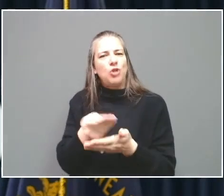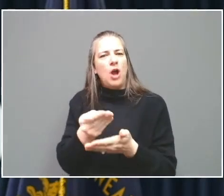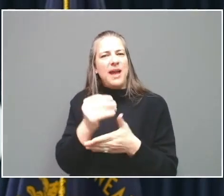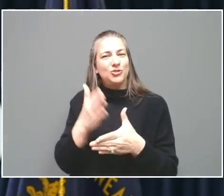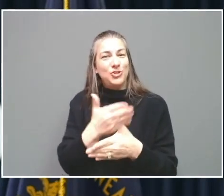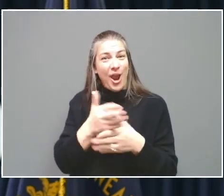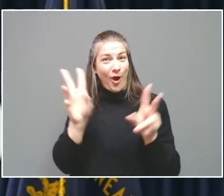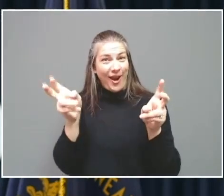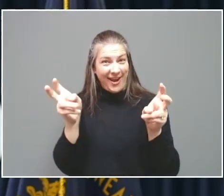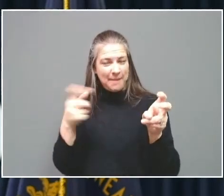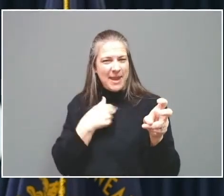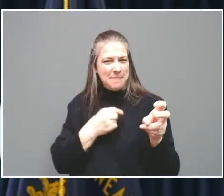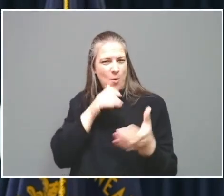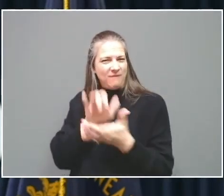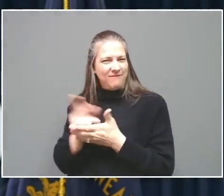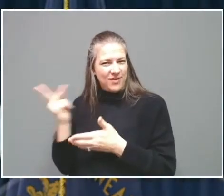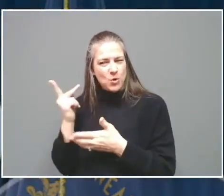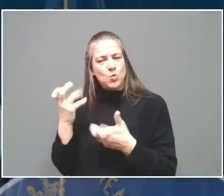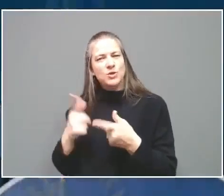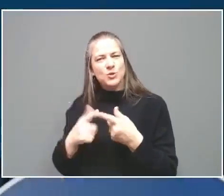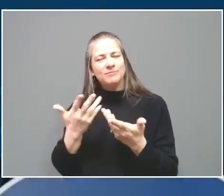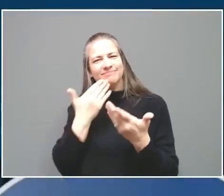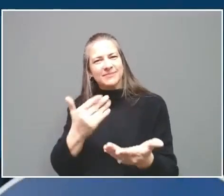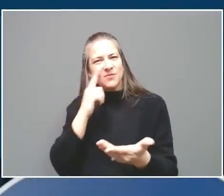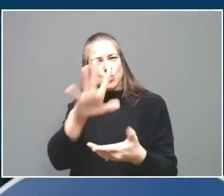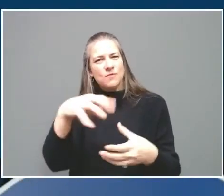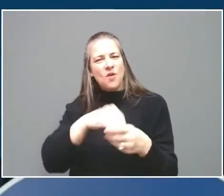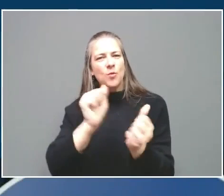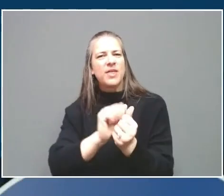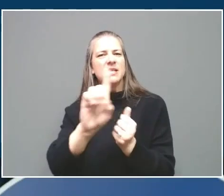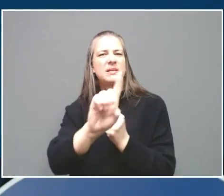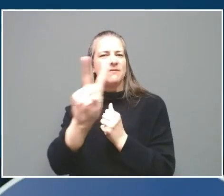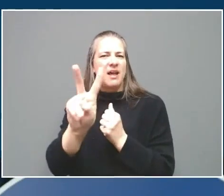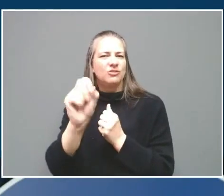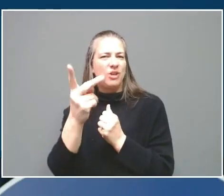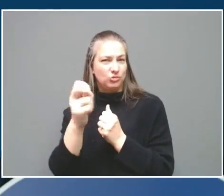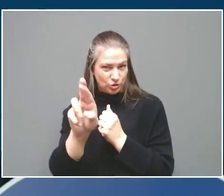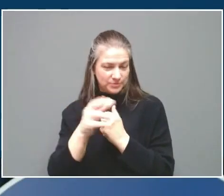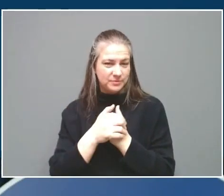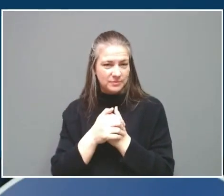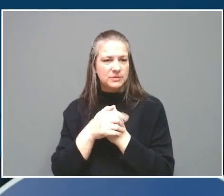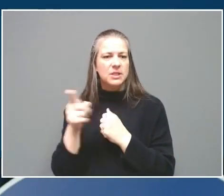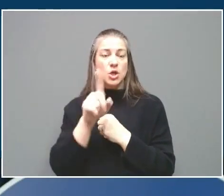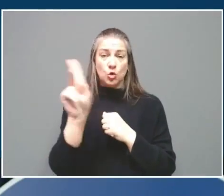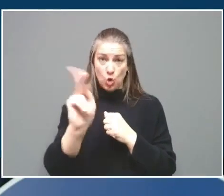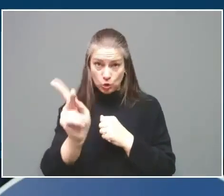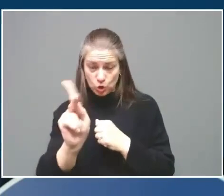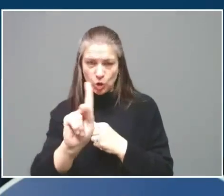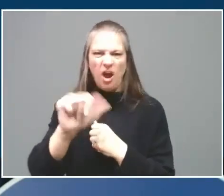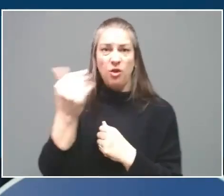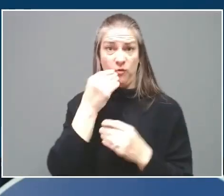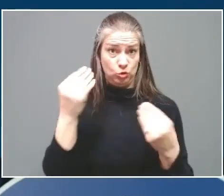15 regional domestic violence shelters. The First Lady, the Kentucky Coalition Against Domestic Violence, Kroger, and other participating grocery stores